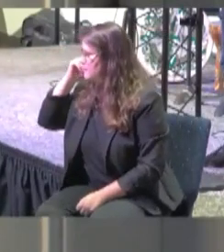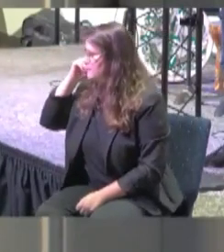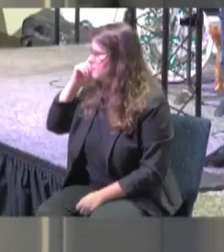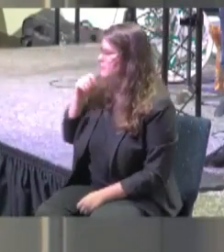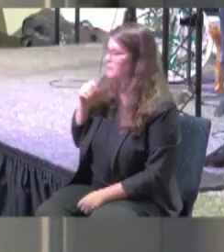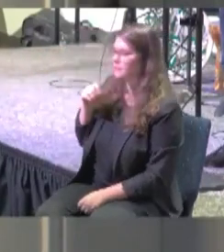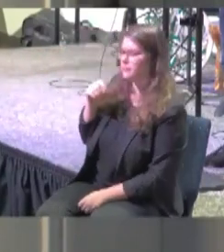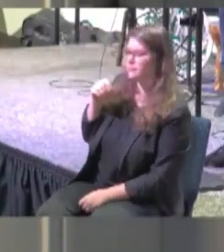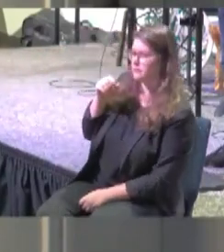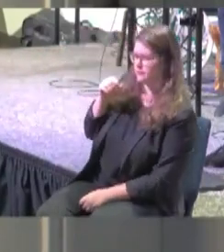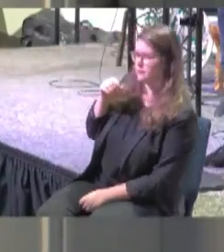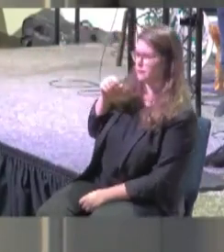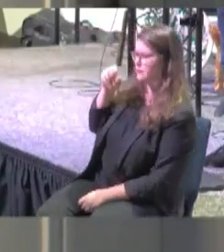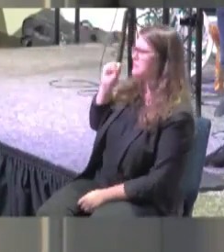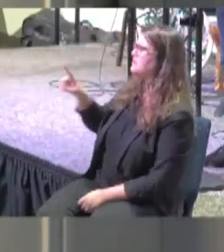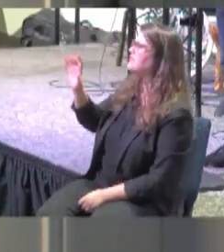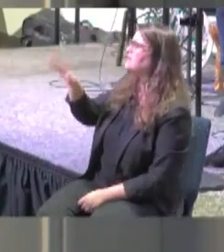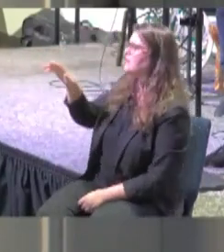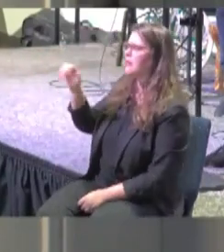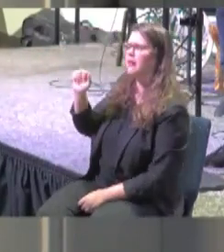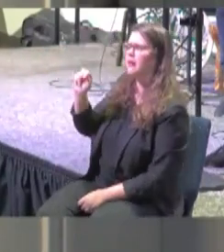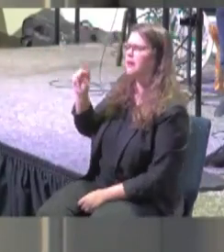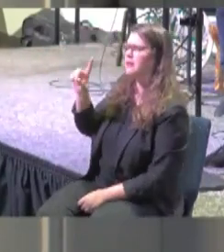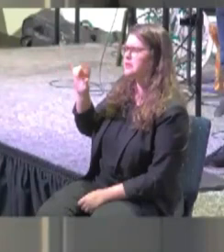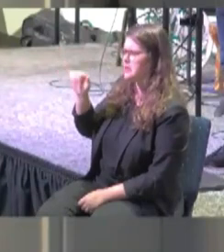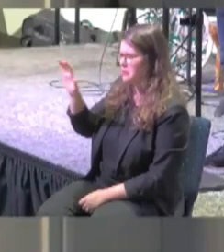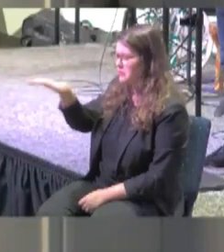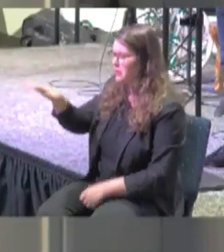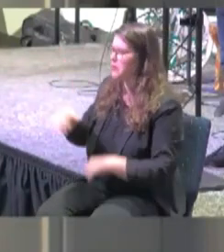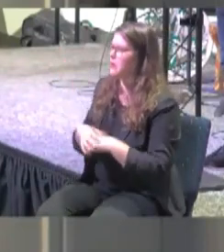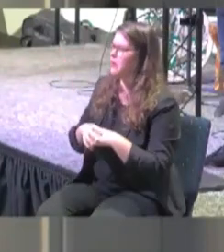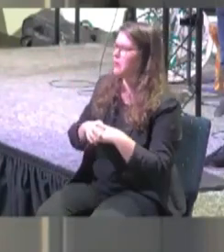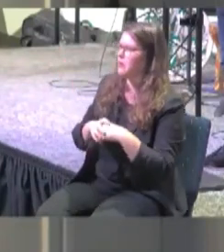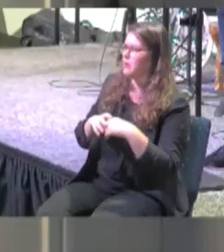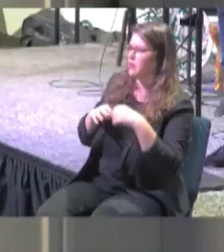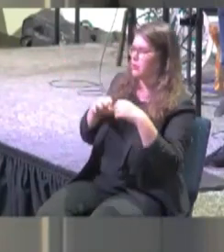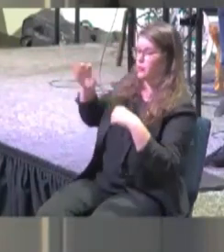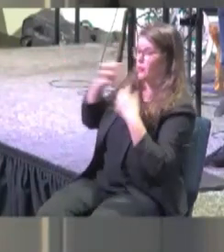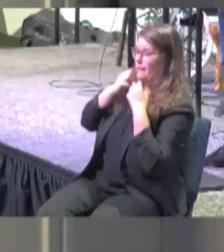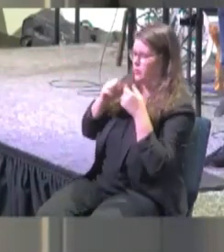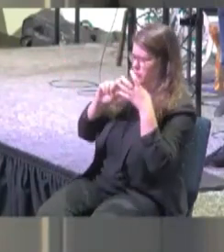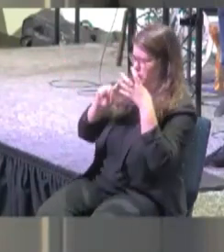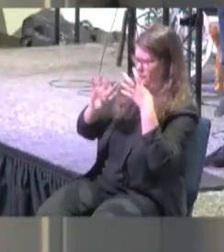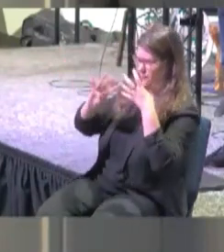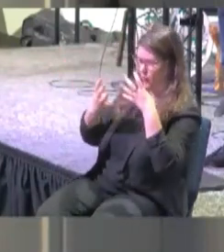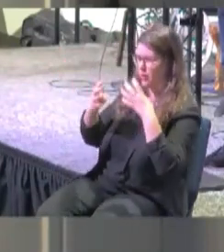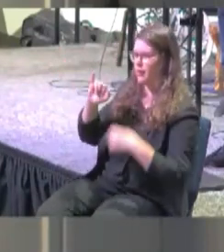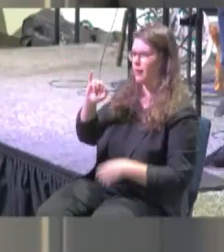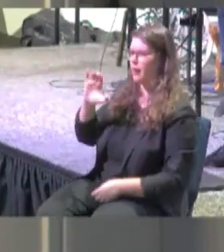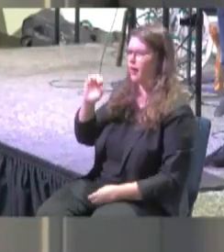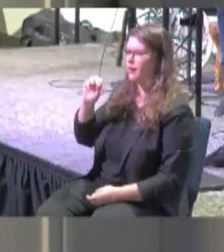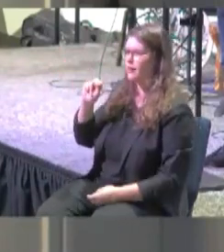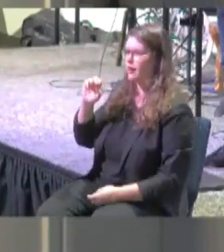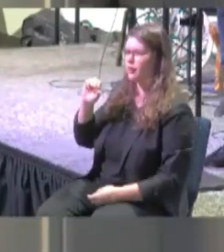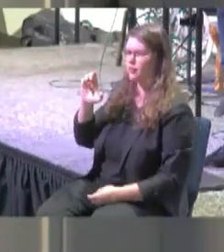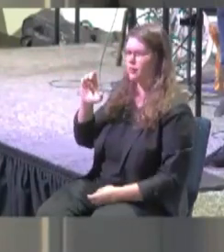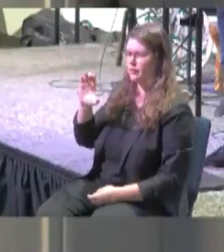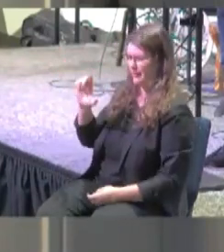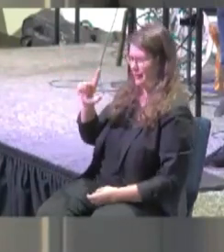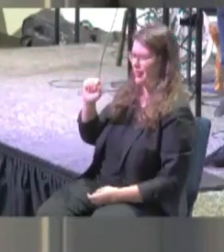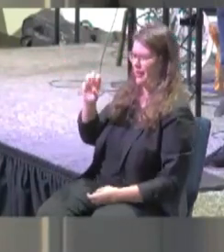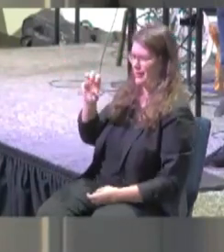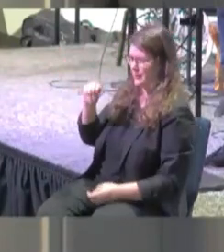what about the result of iconoclasm as of a quality translation, as opposed